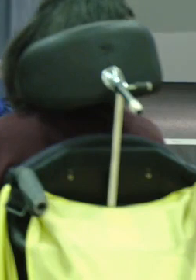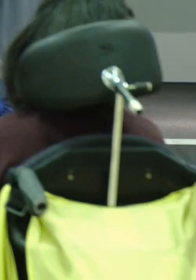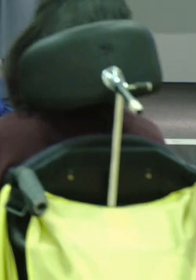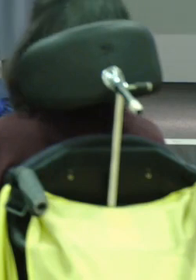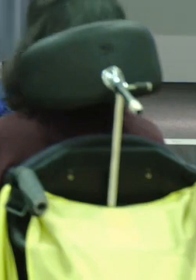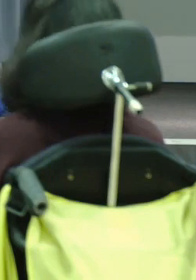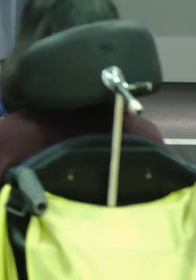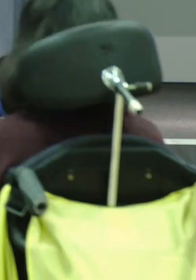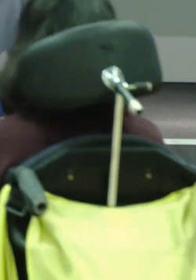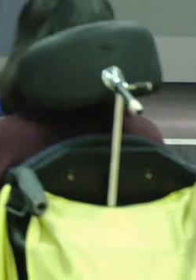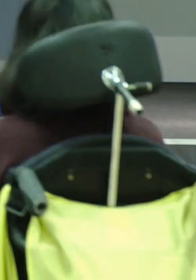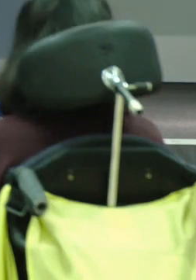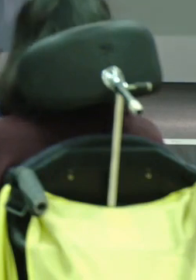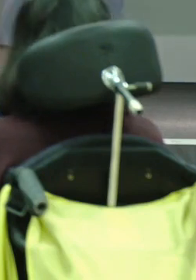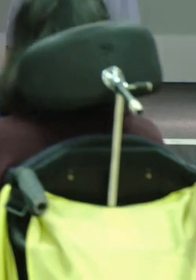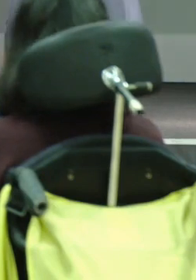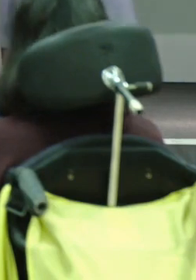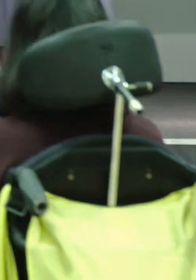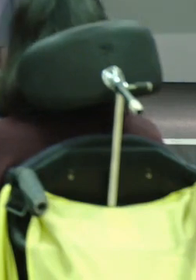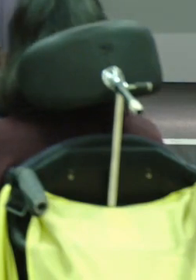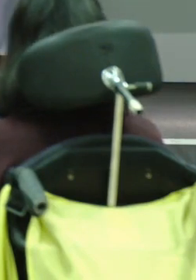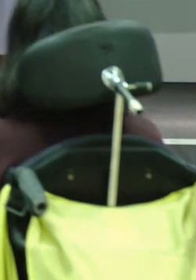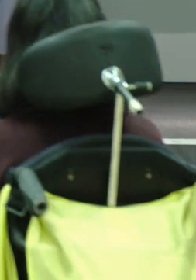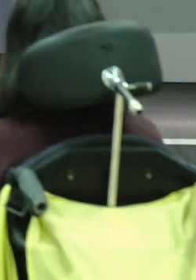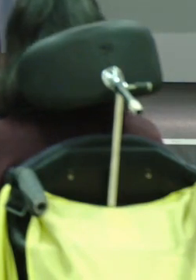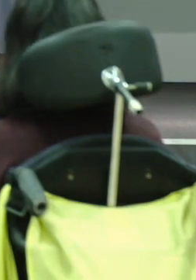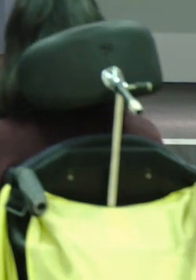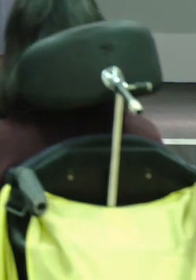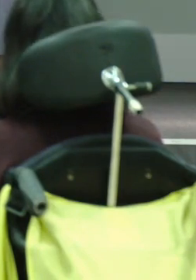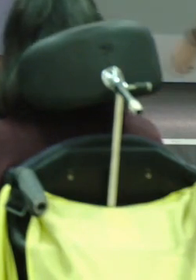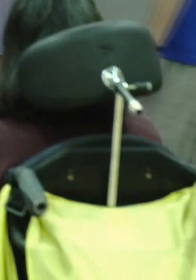this inconvenience before. Yeah.